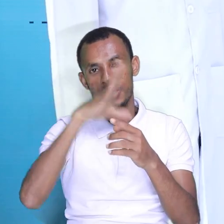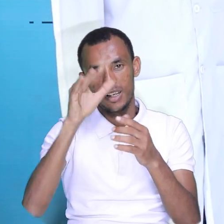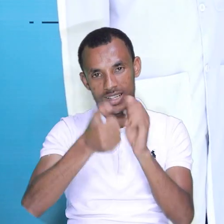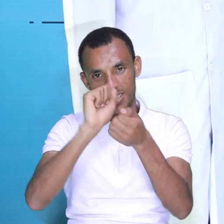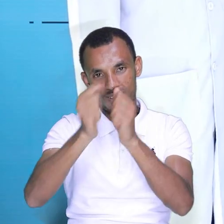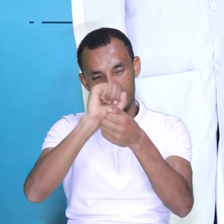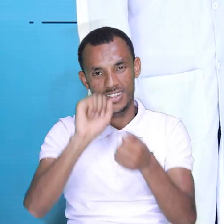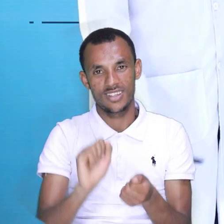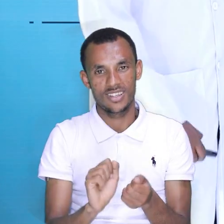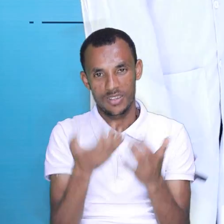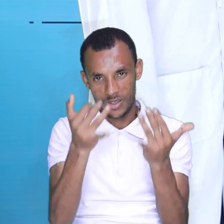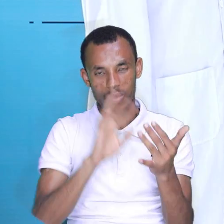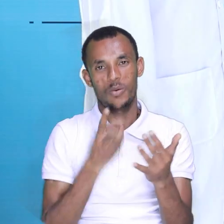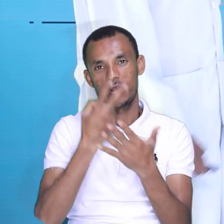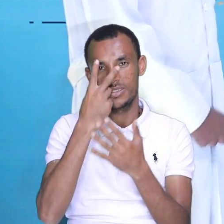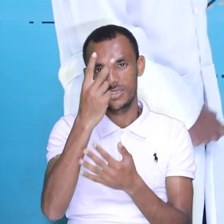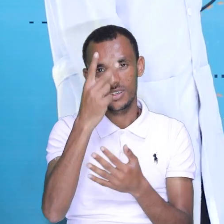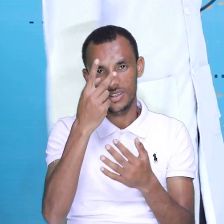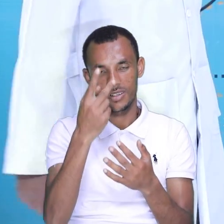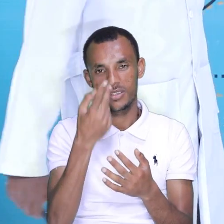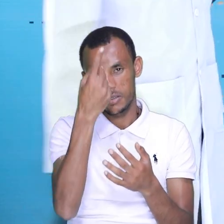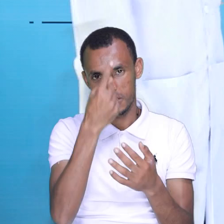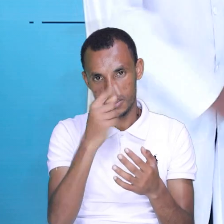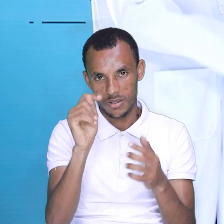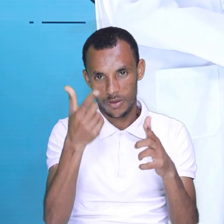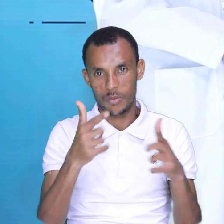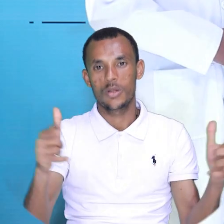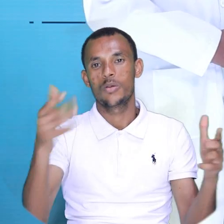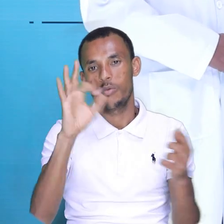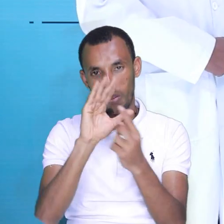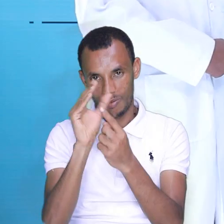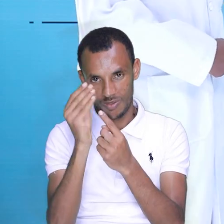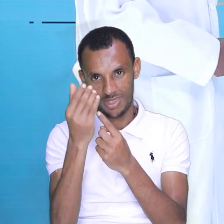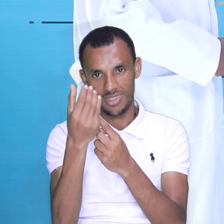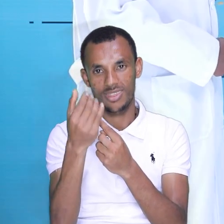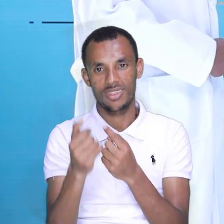dispersion. Today we'll see about probability of an event,